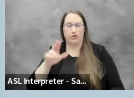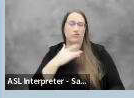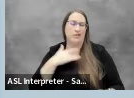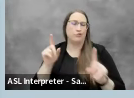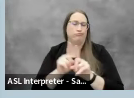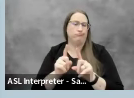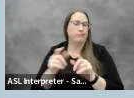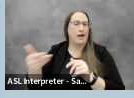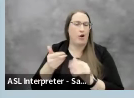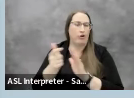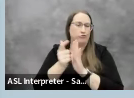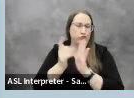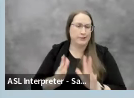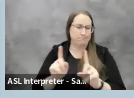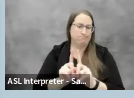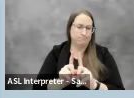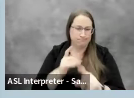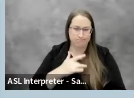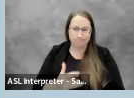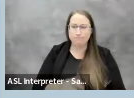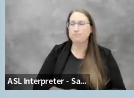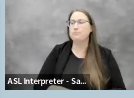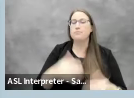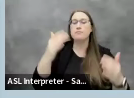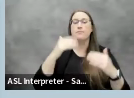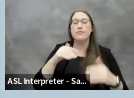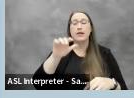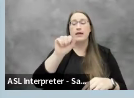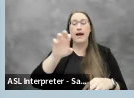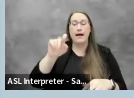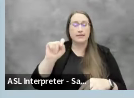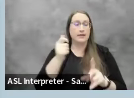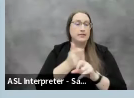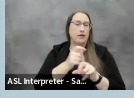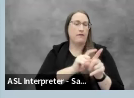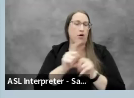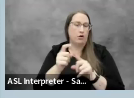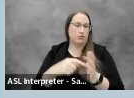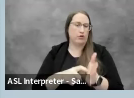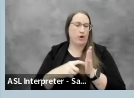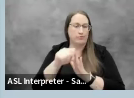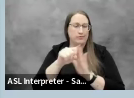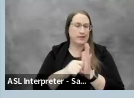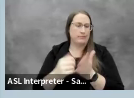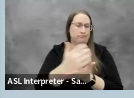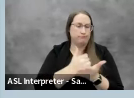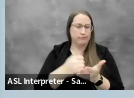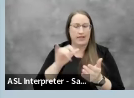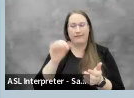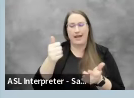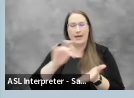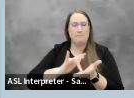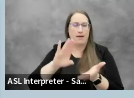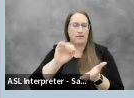attorney. Assets subject to probate will be subject to estate recovery in case any medical benefits were paid.